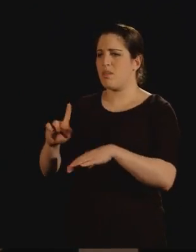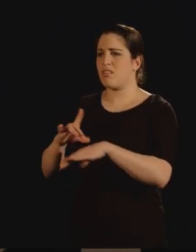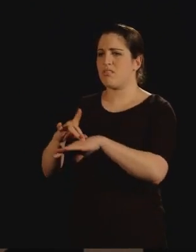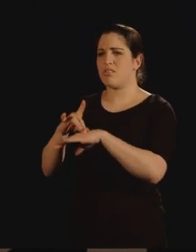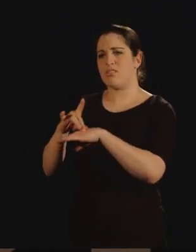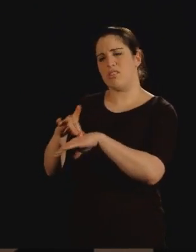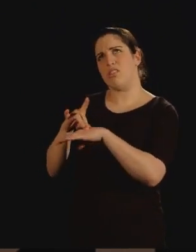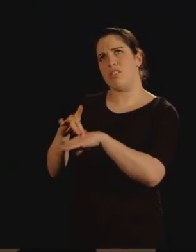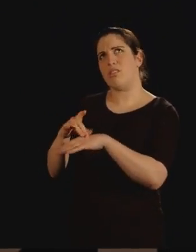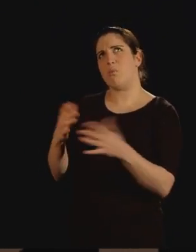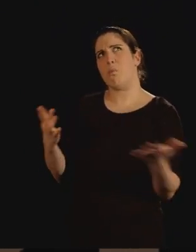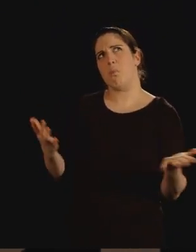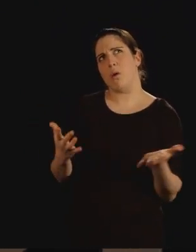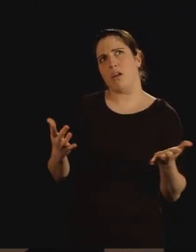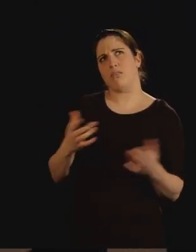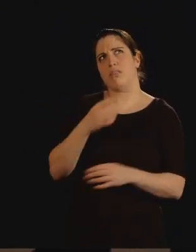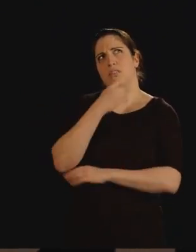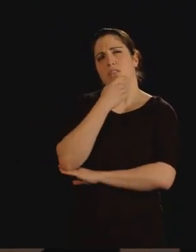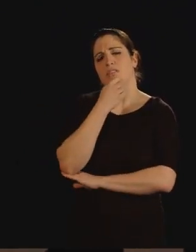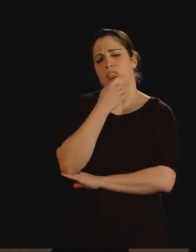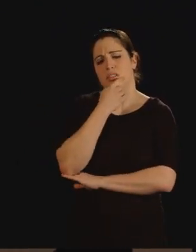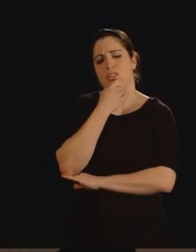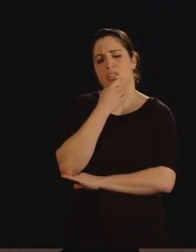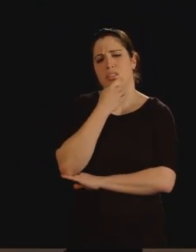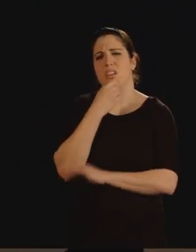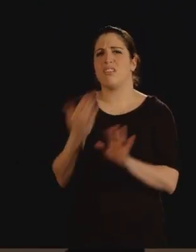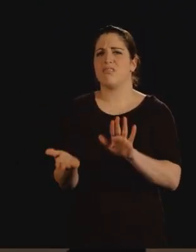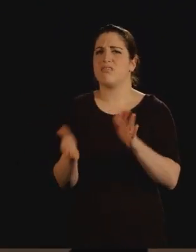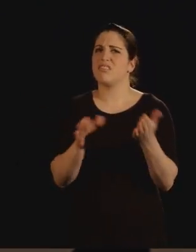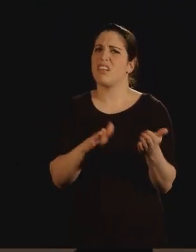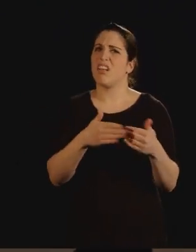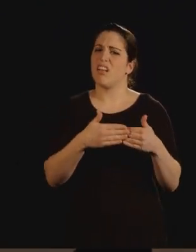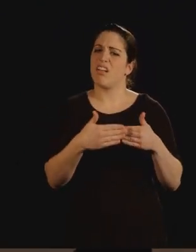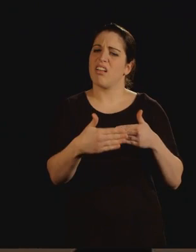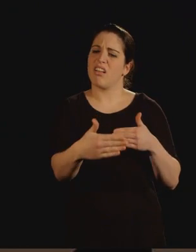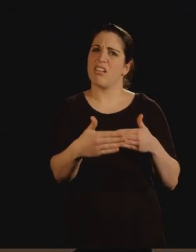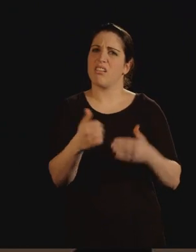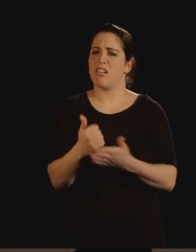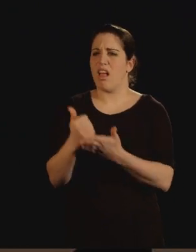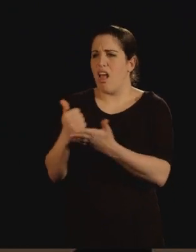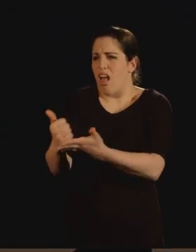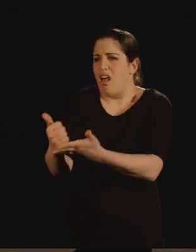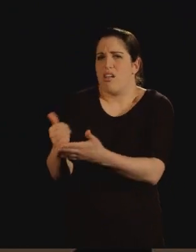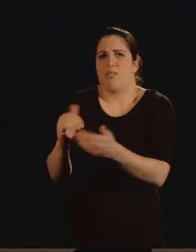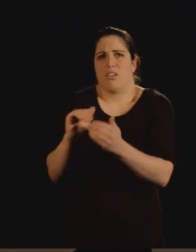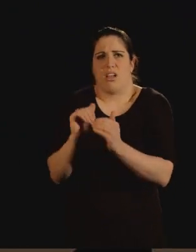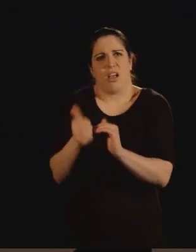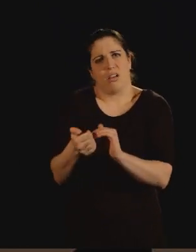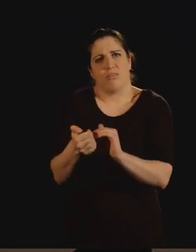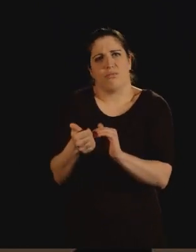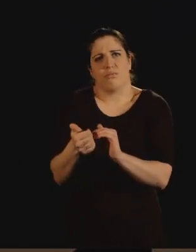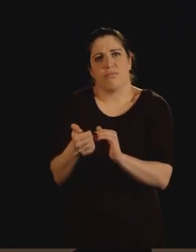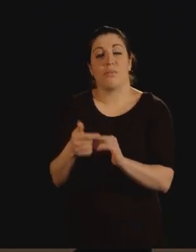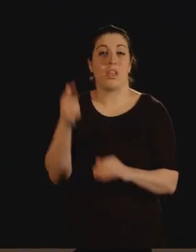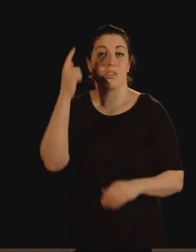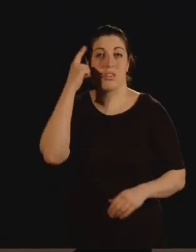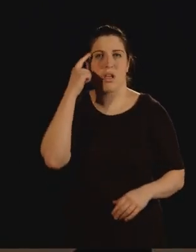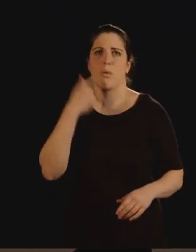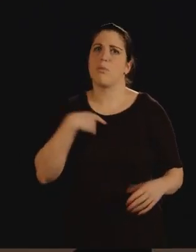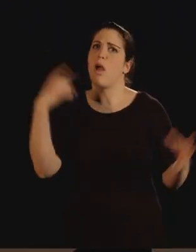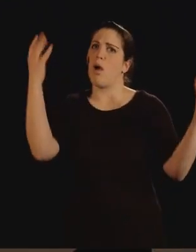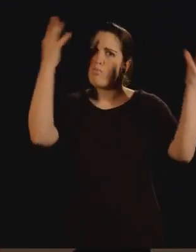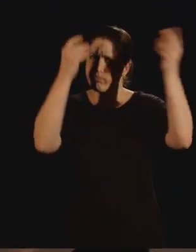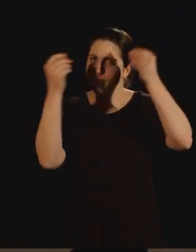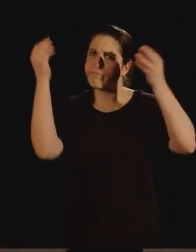volunteerism? You know, that one gift you give after you die? Well, I